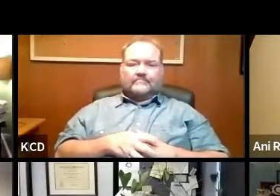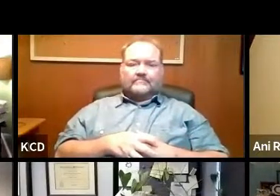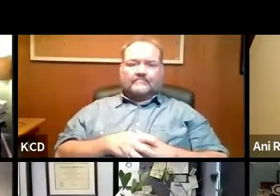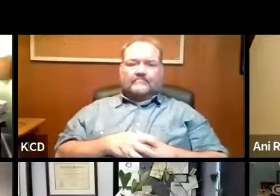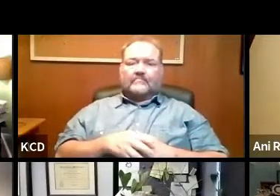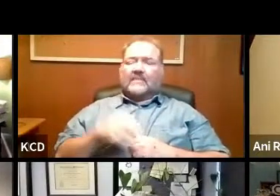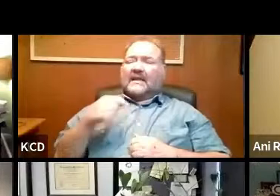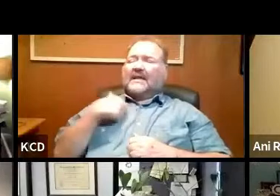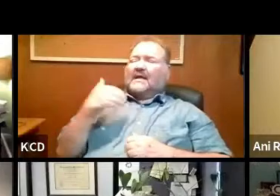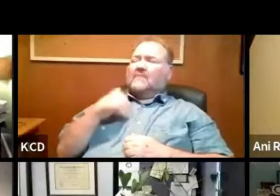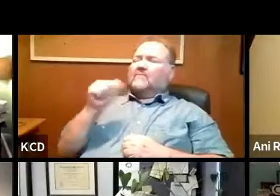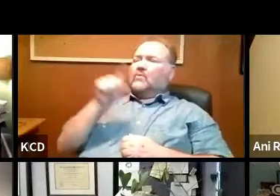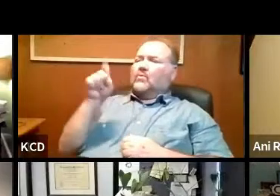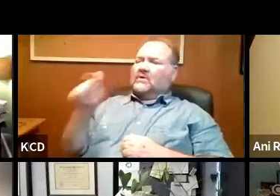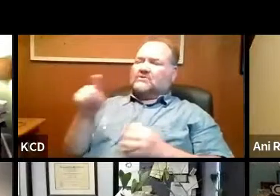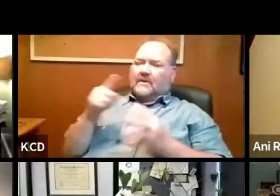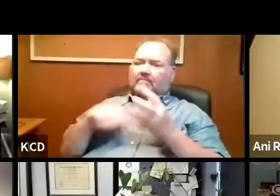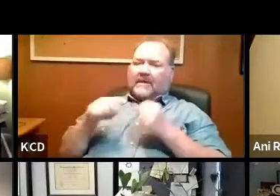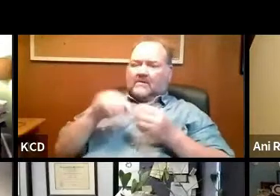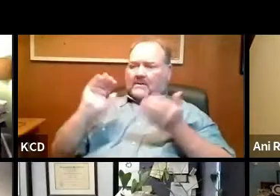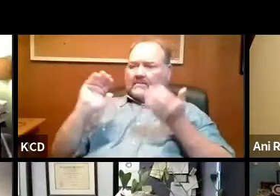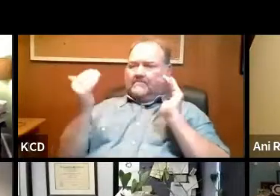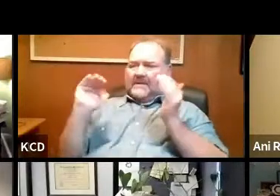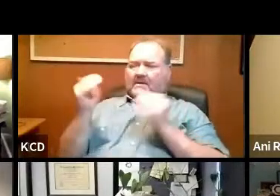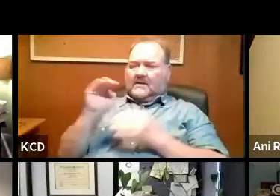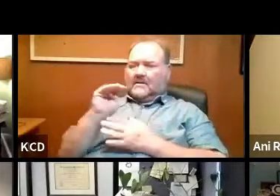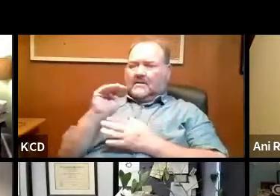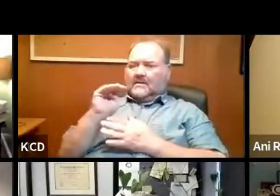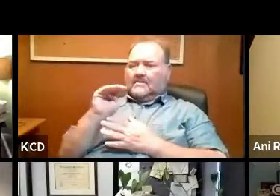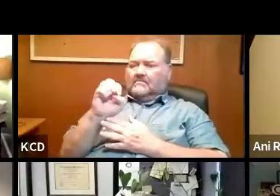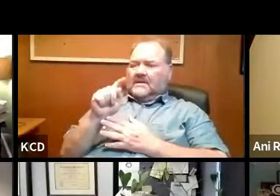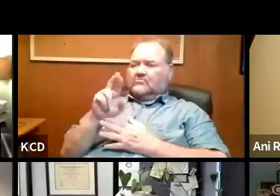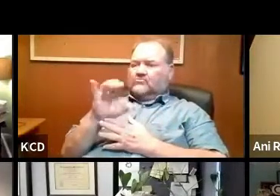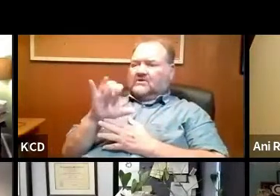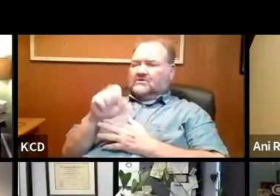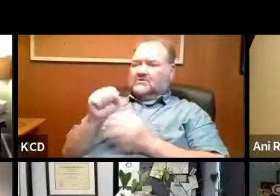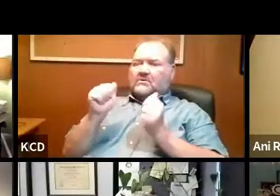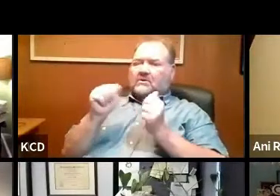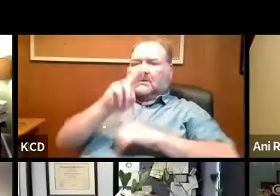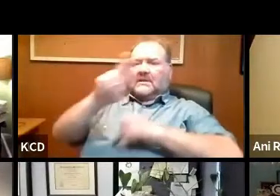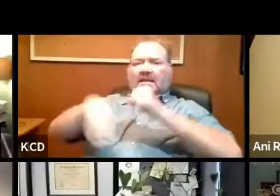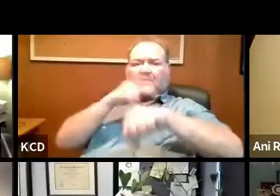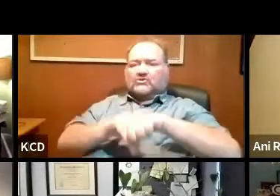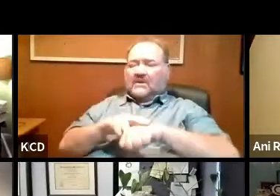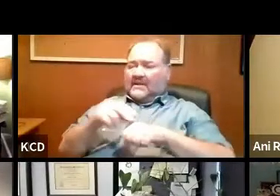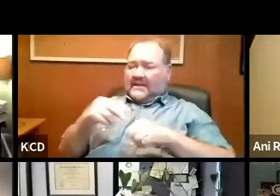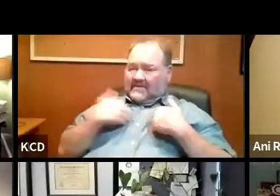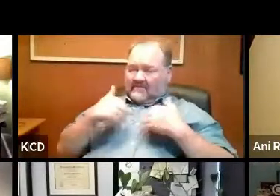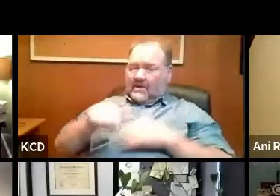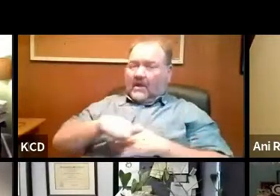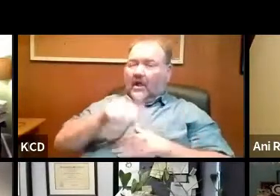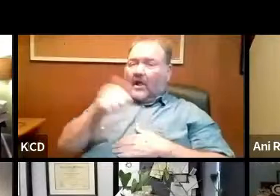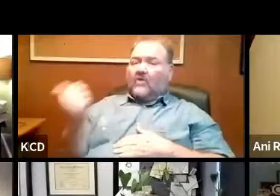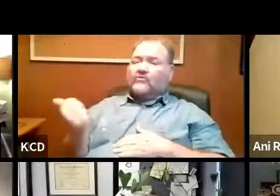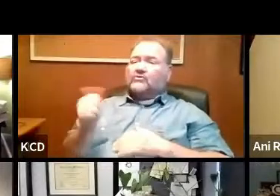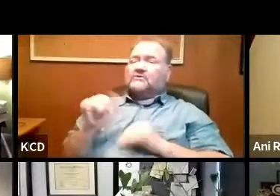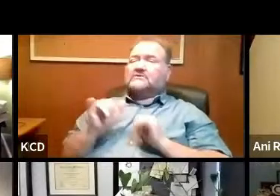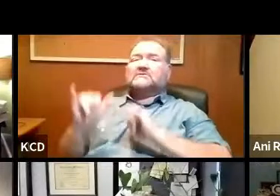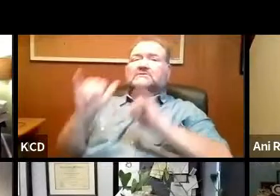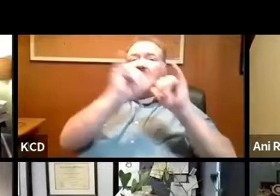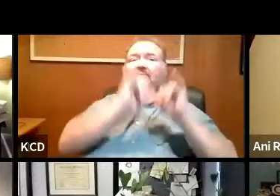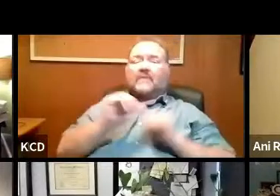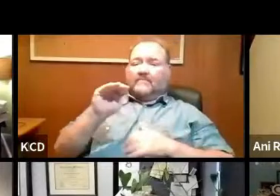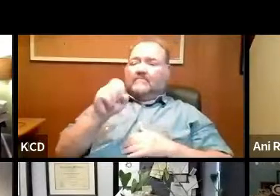Well, I had a question about comparing these metrics nationally. Are there other similar